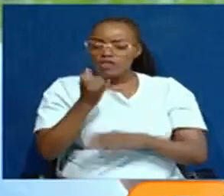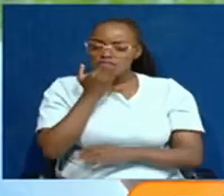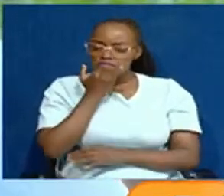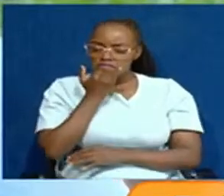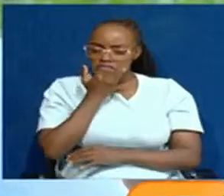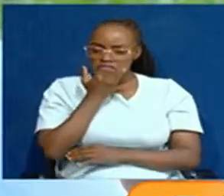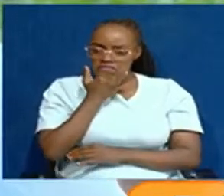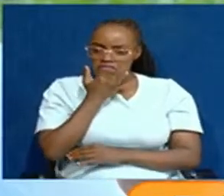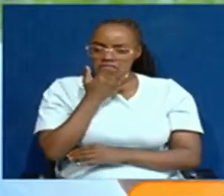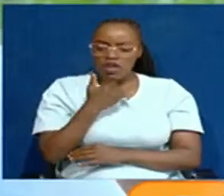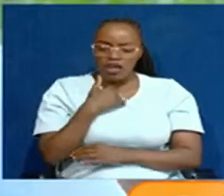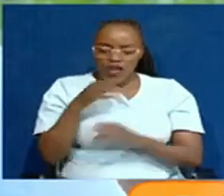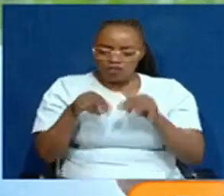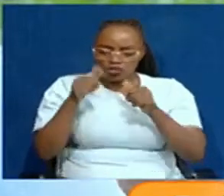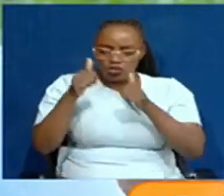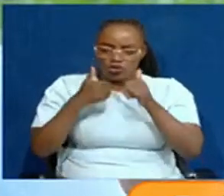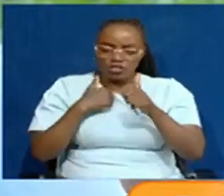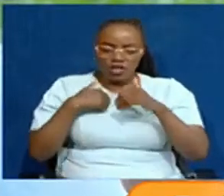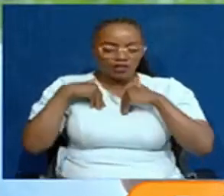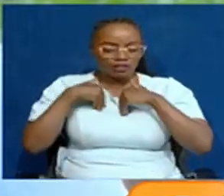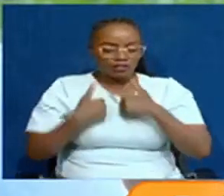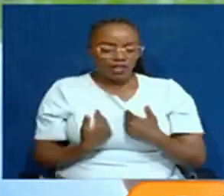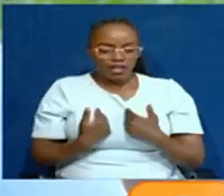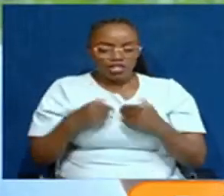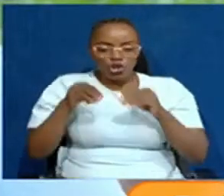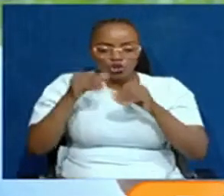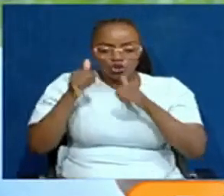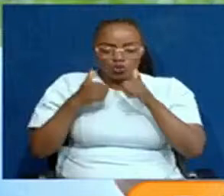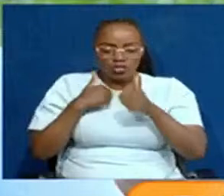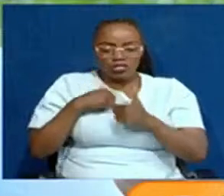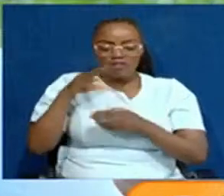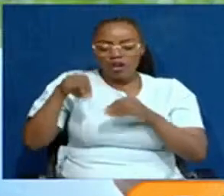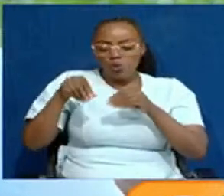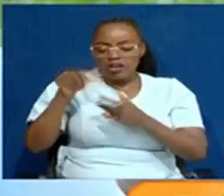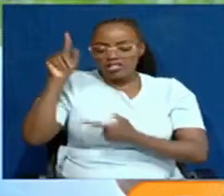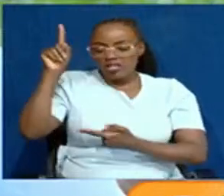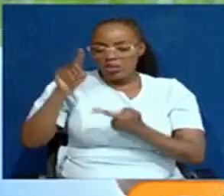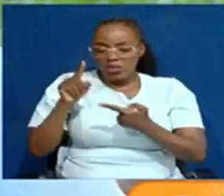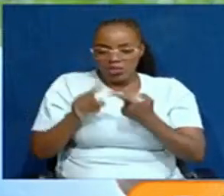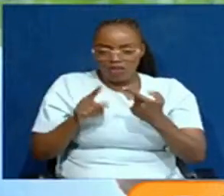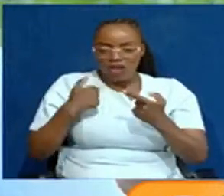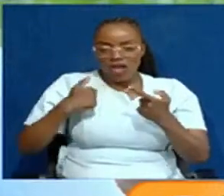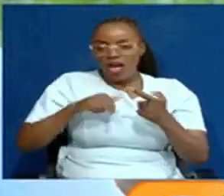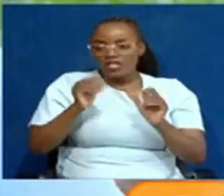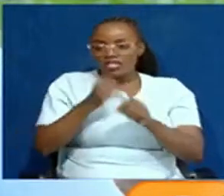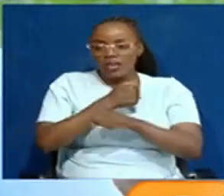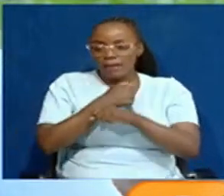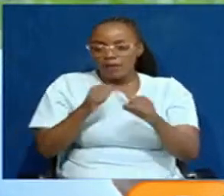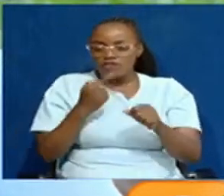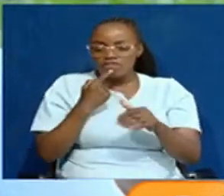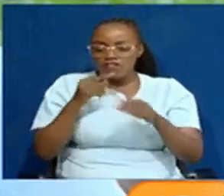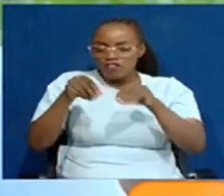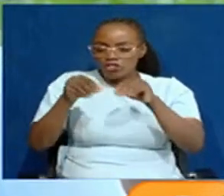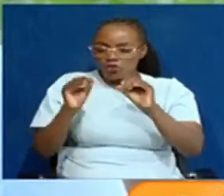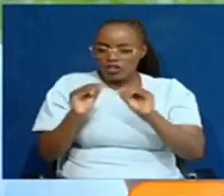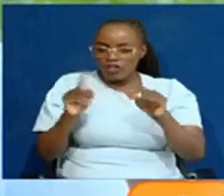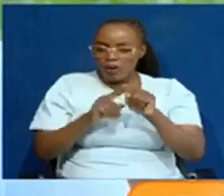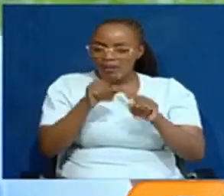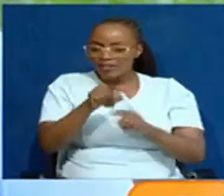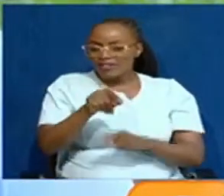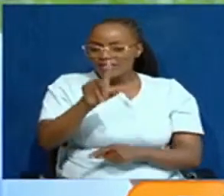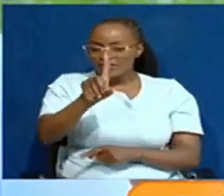had soils that are tired, soils that are depleted. And we can no longer call them soils, but that is